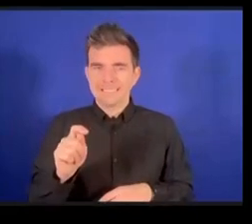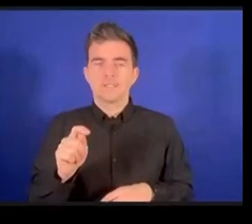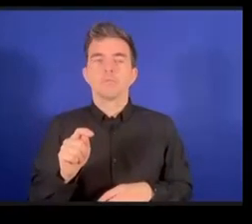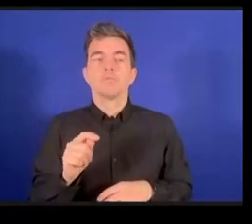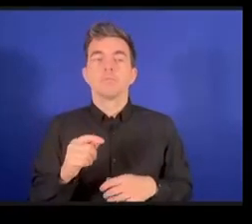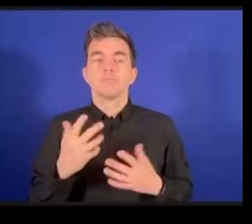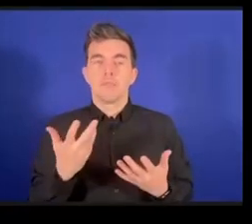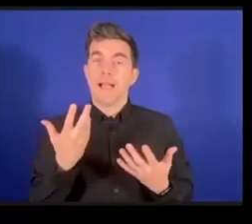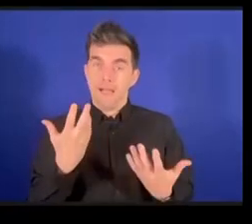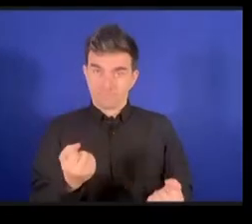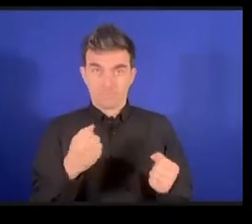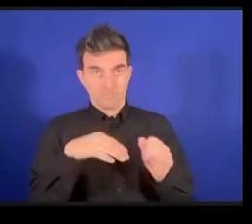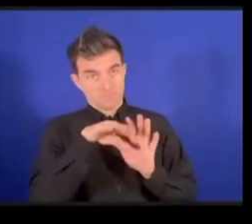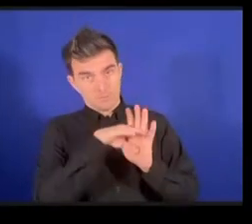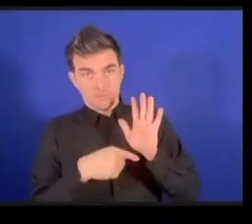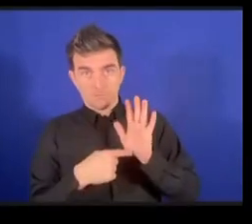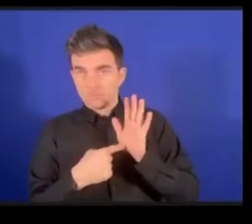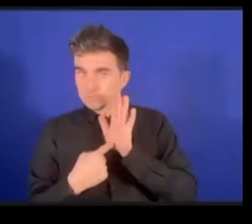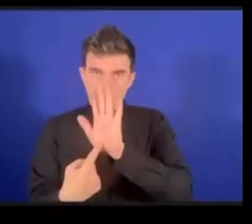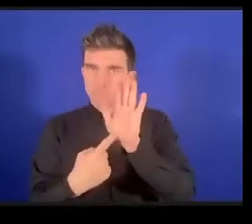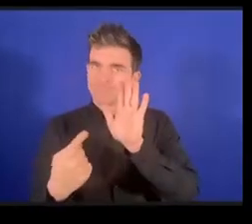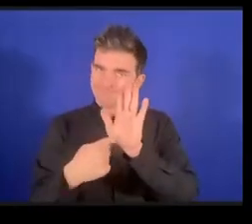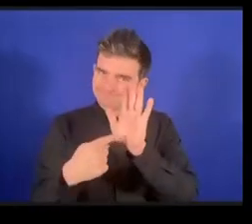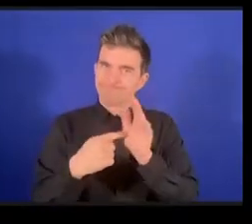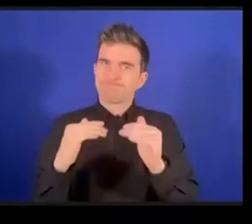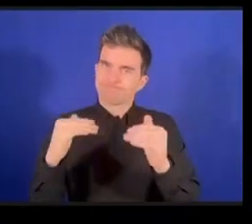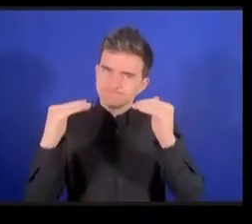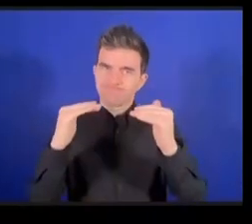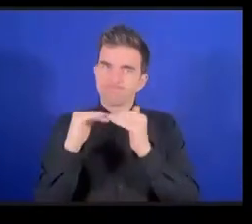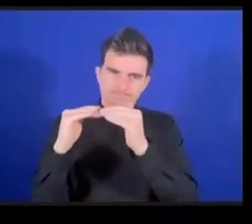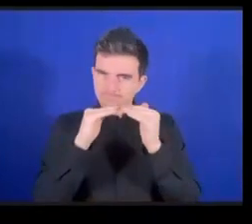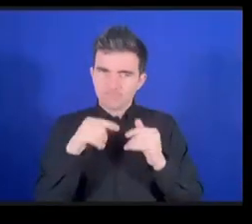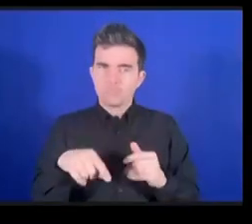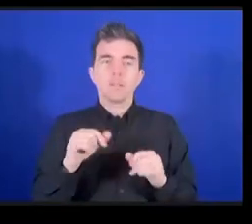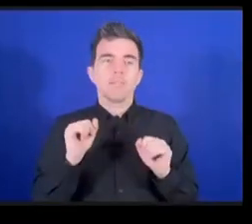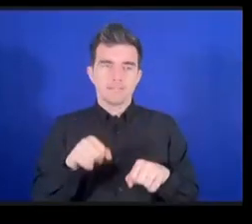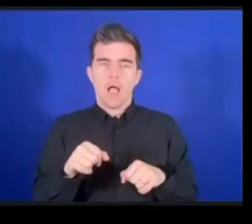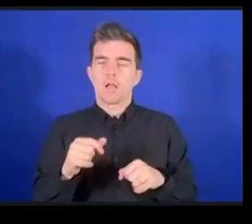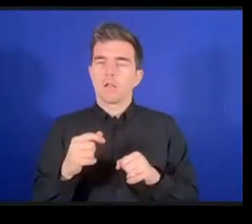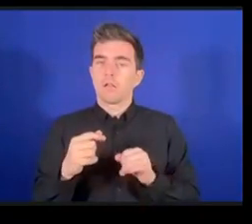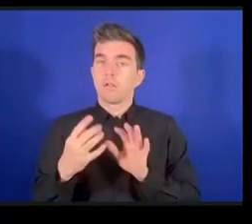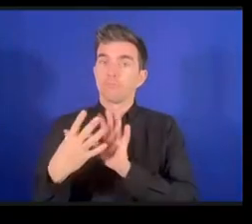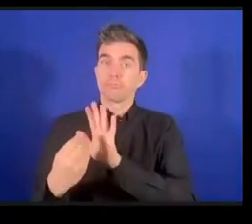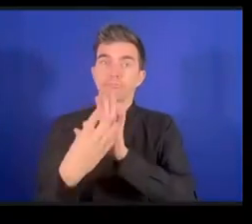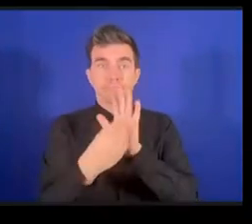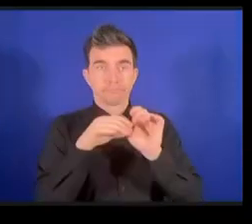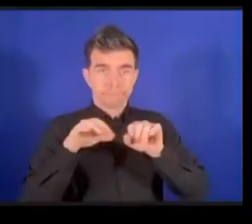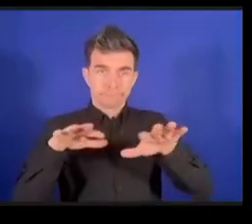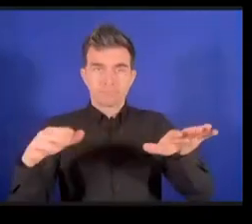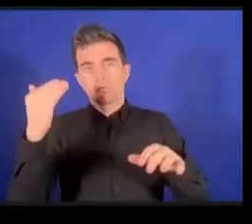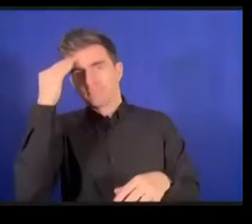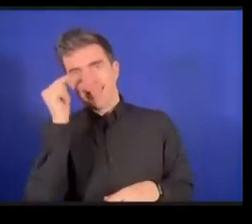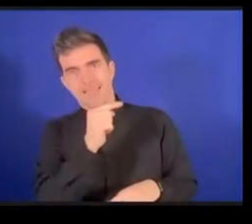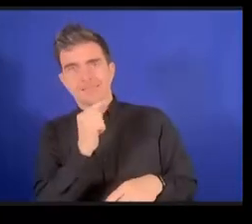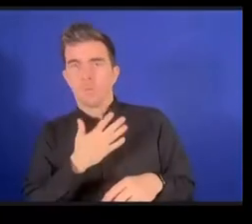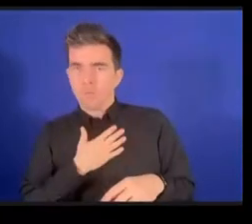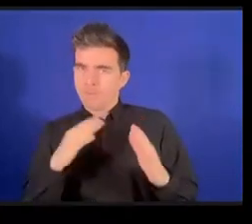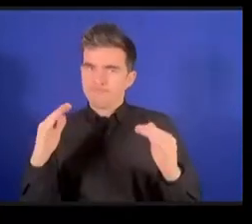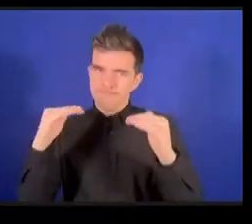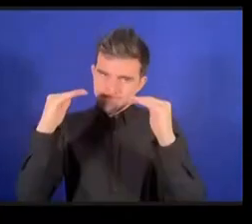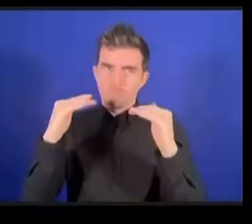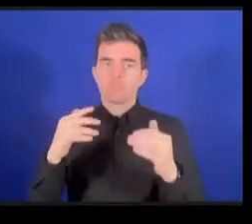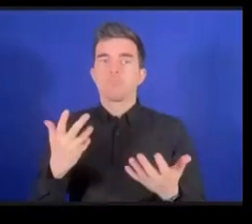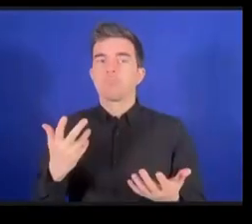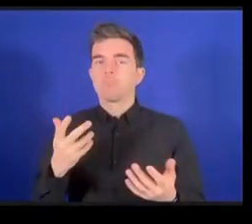many to to come up with with you know a certain level of transparency a certain level of interoperability a certain level